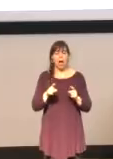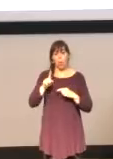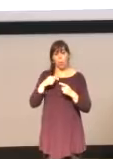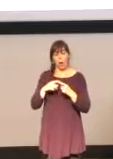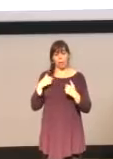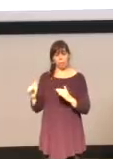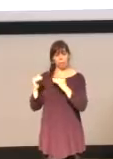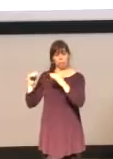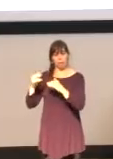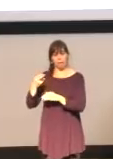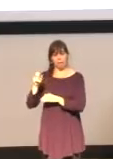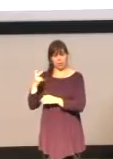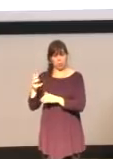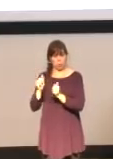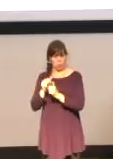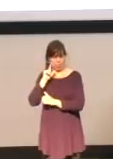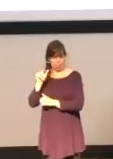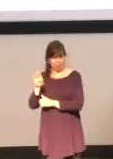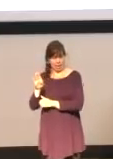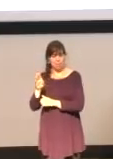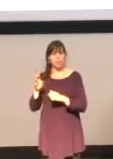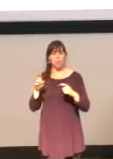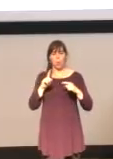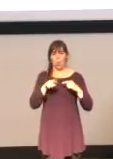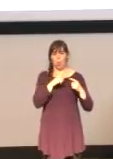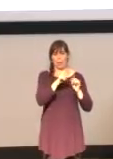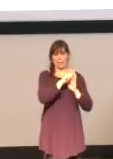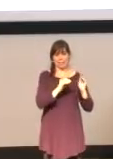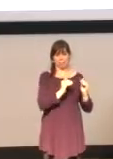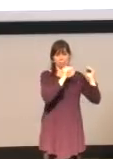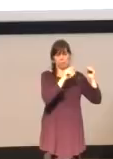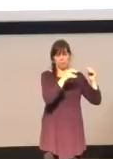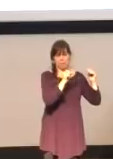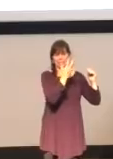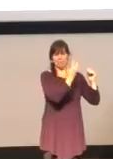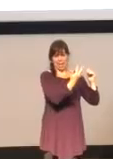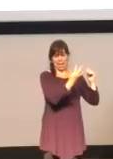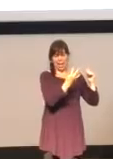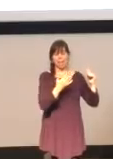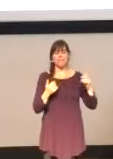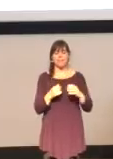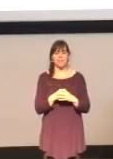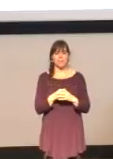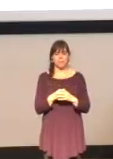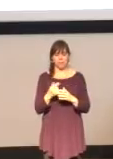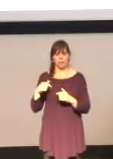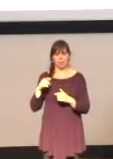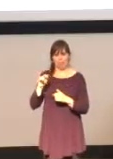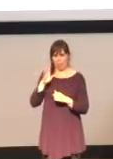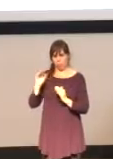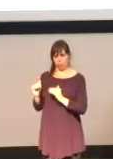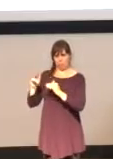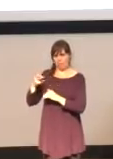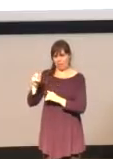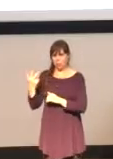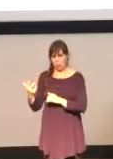3, which would be concurrent with the movement of the state of Michigan or Washtenaw County into phase 5, we'll be